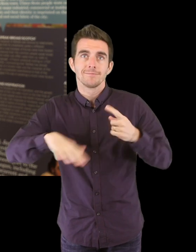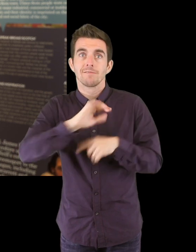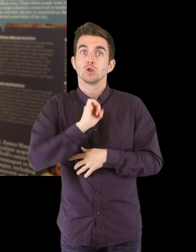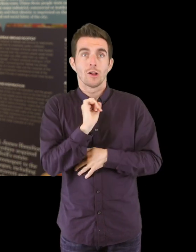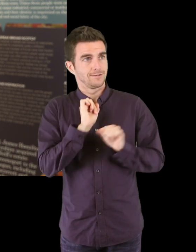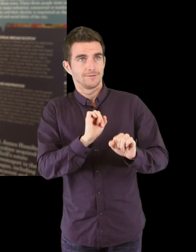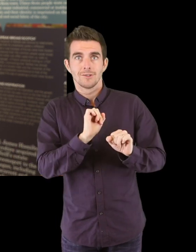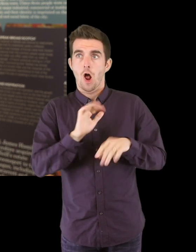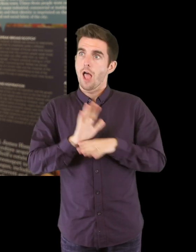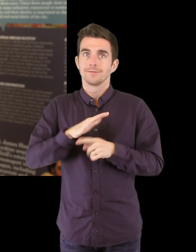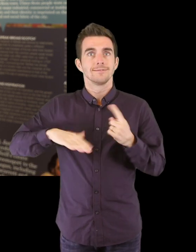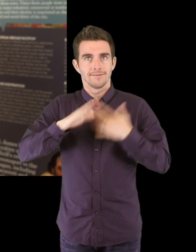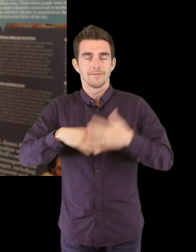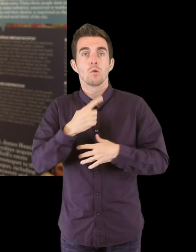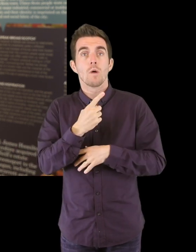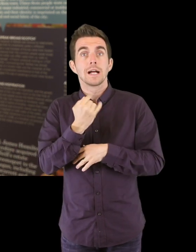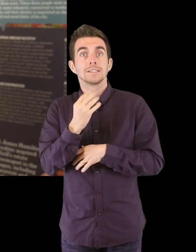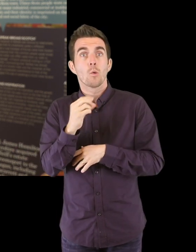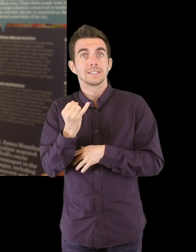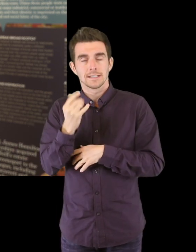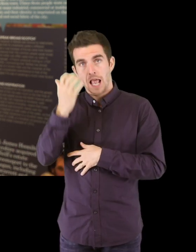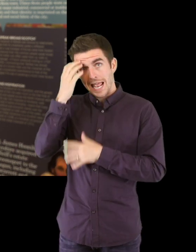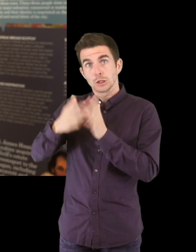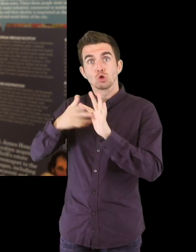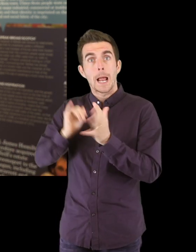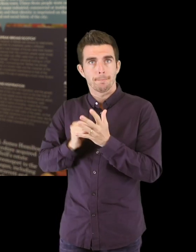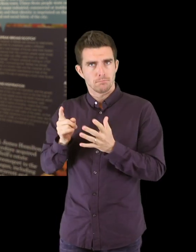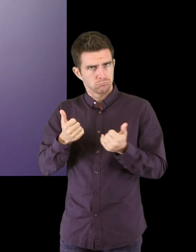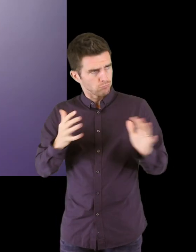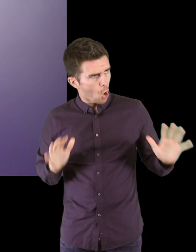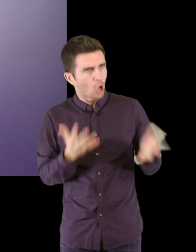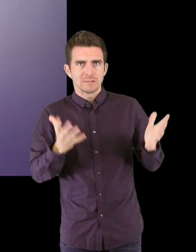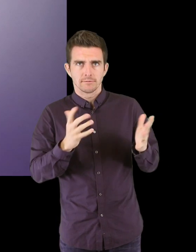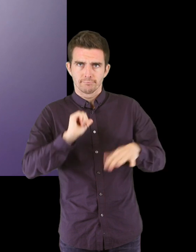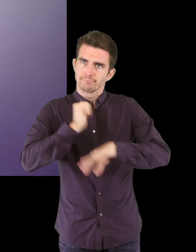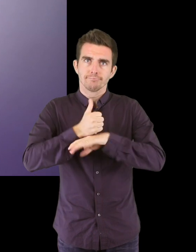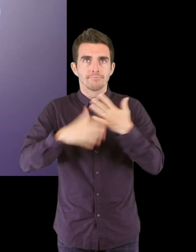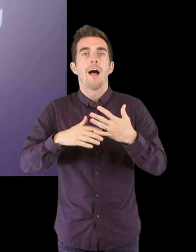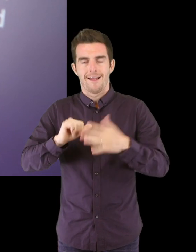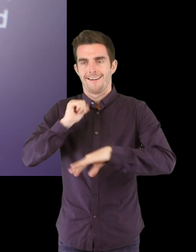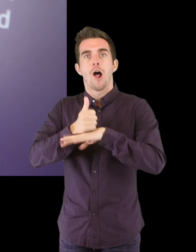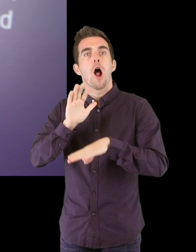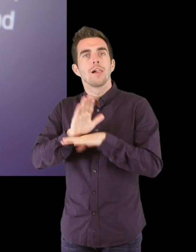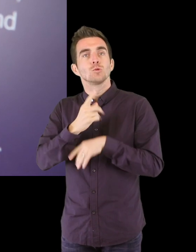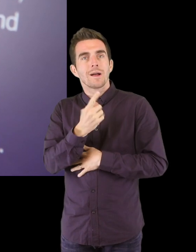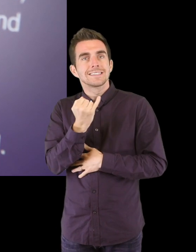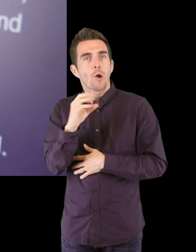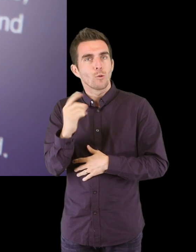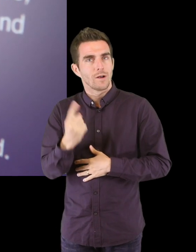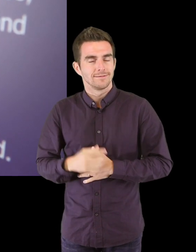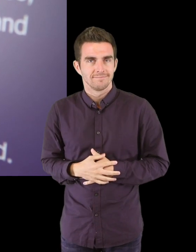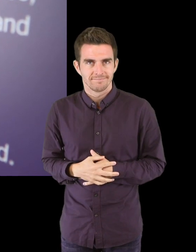into Ulster in 1606 encouraged King James's official Plantation of Ulster in 1610. The